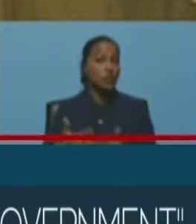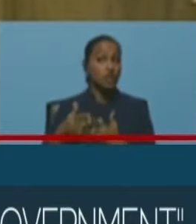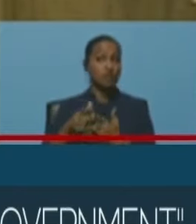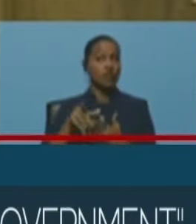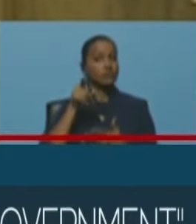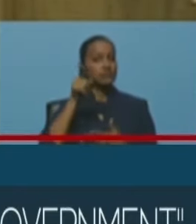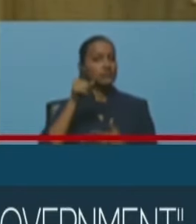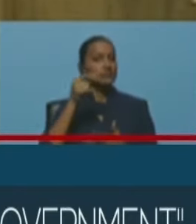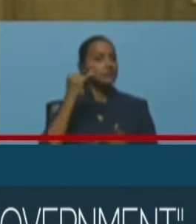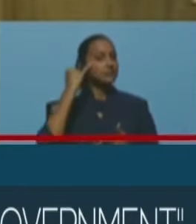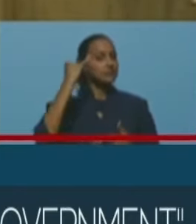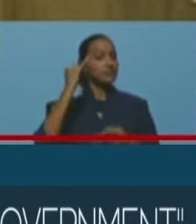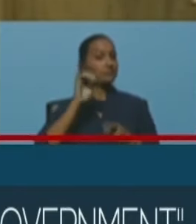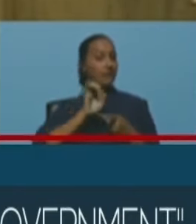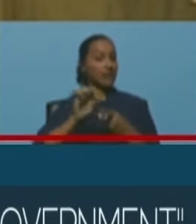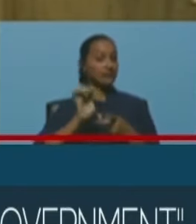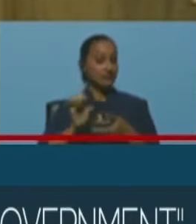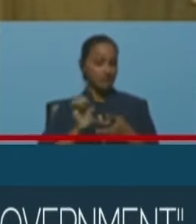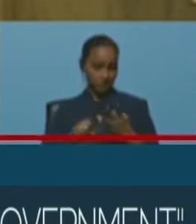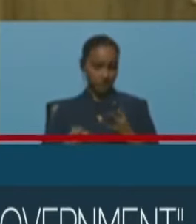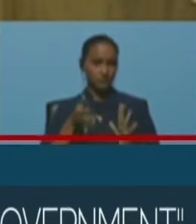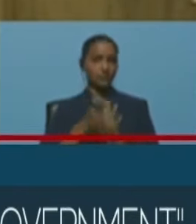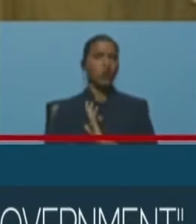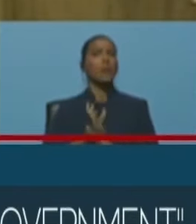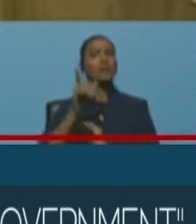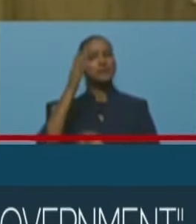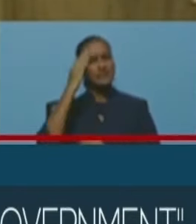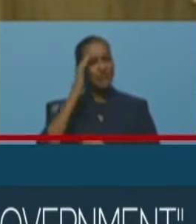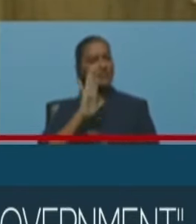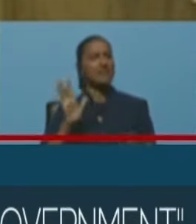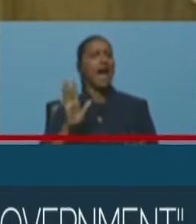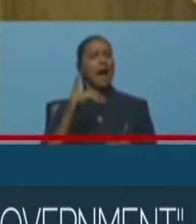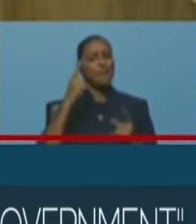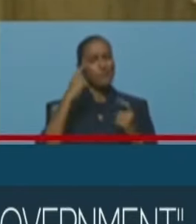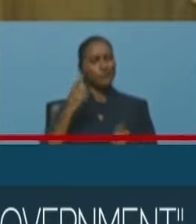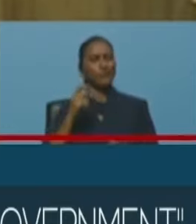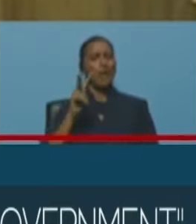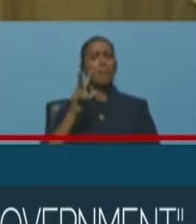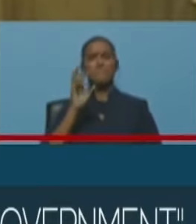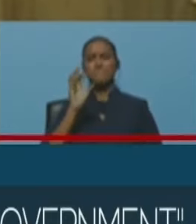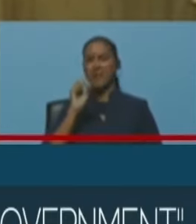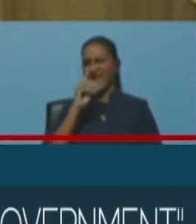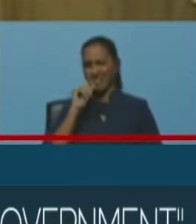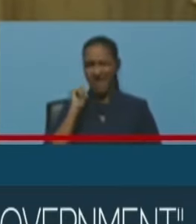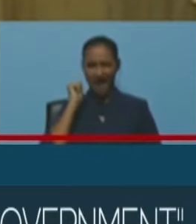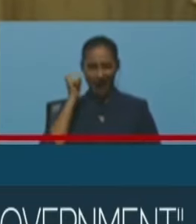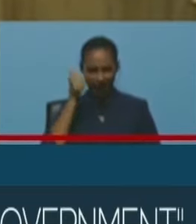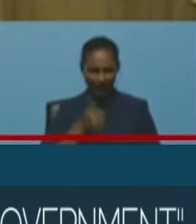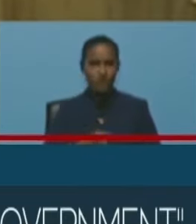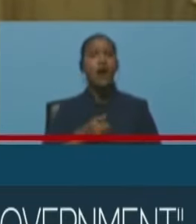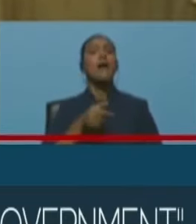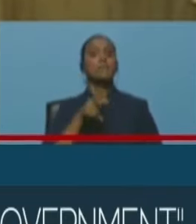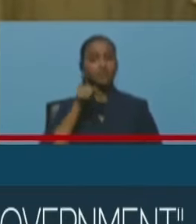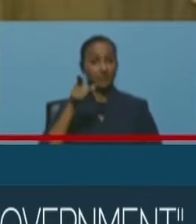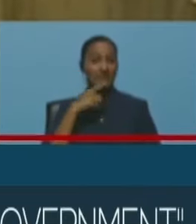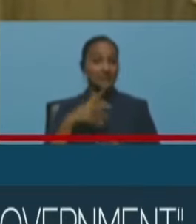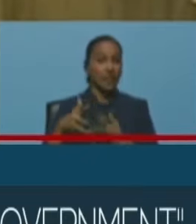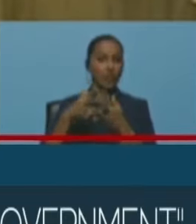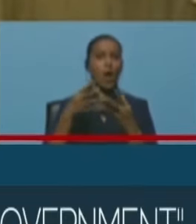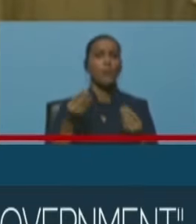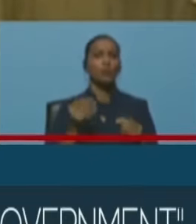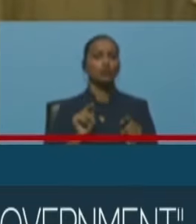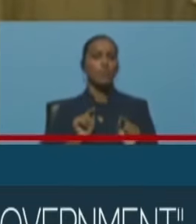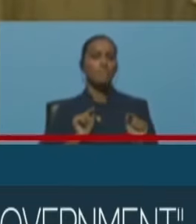practiced for 20 years in different parts of the world, and what they applied to us was a recipe of destruction and colonization of the electoral system to